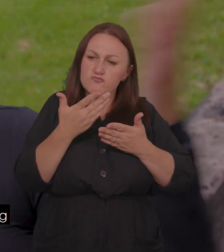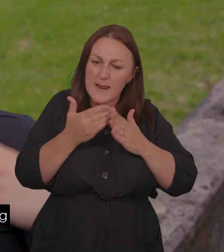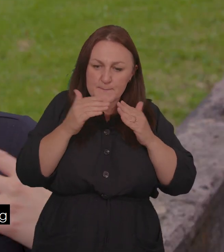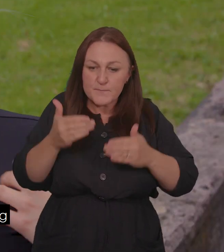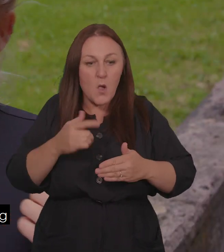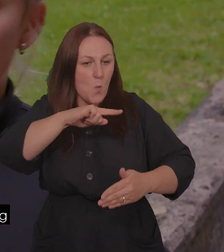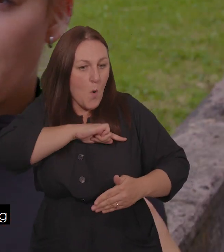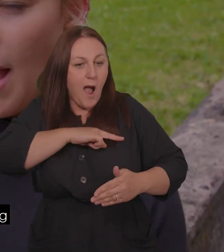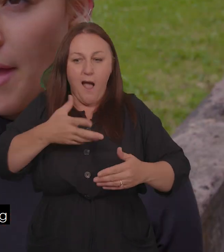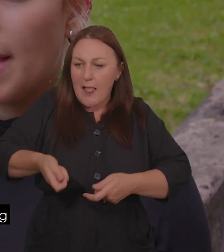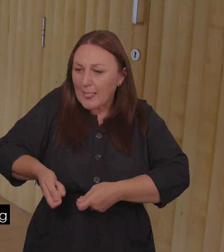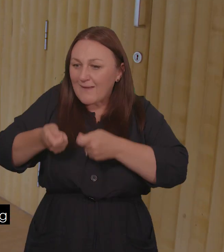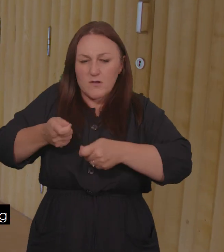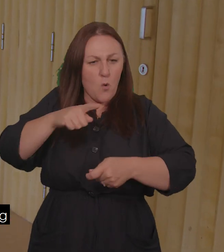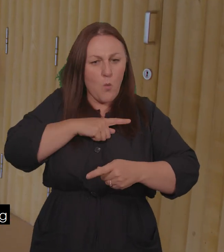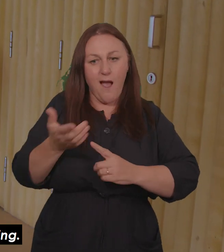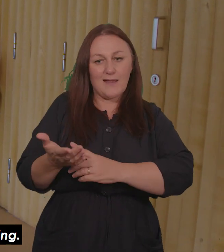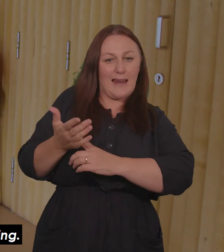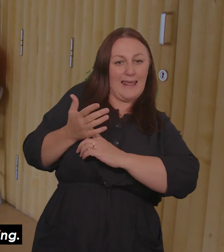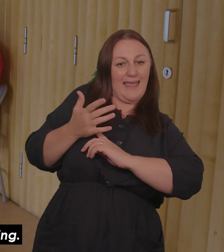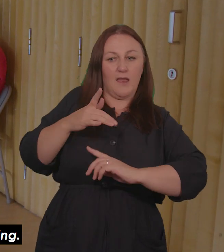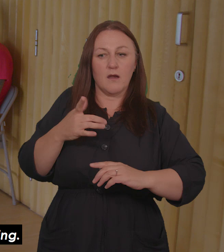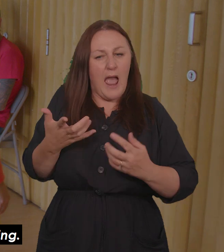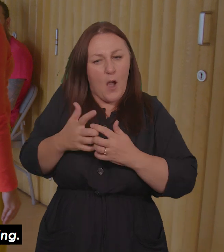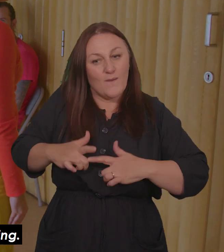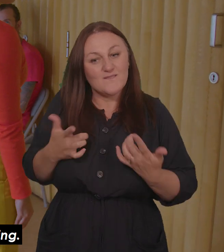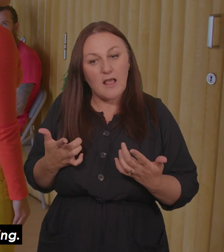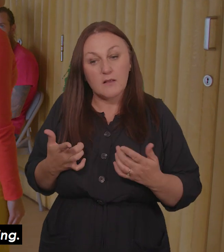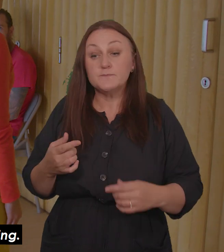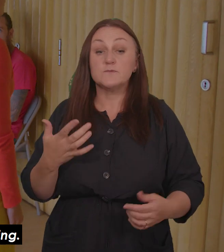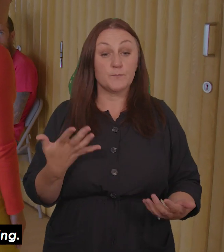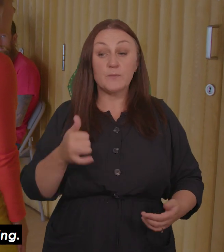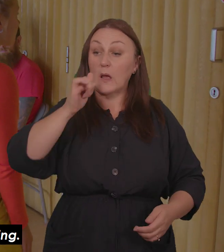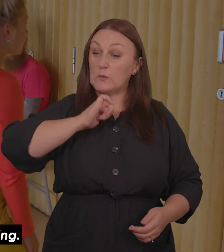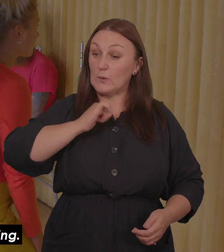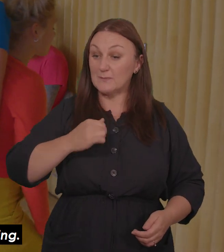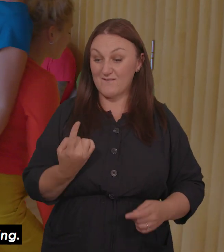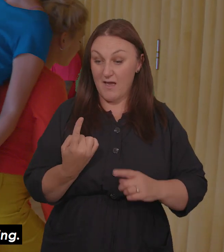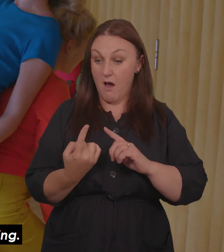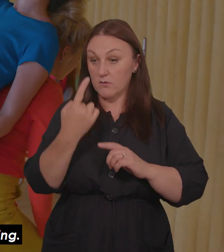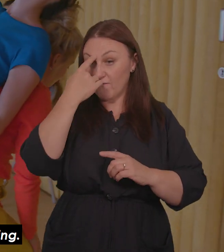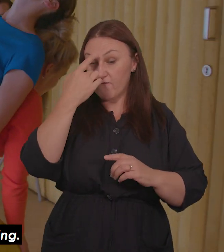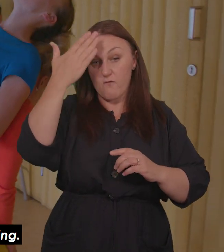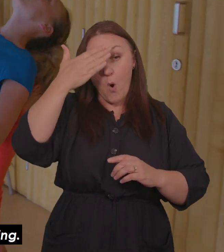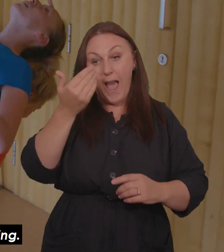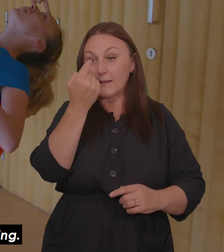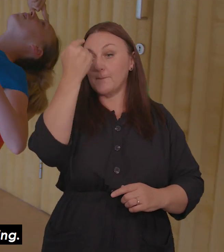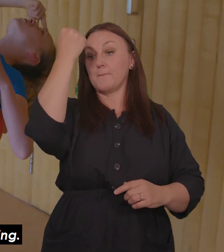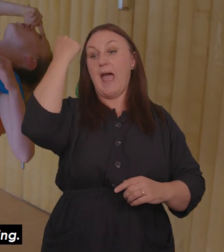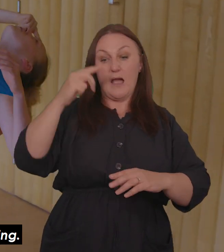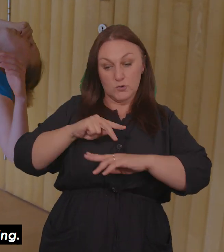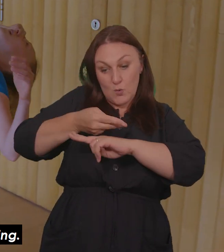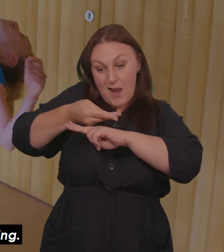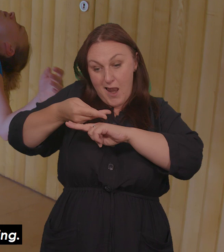her and why she's leaning on me and how that makes us feel. I use my finger to push my forehead back, to lie